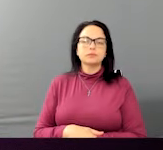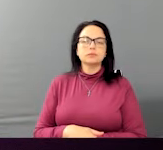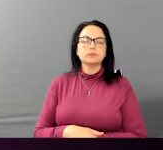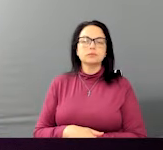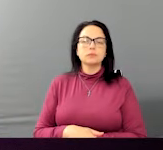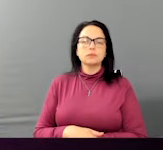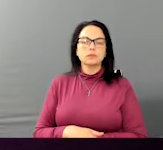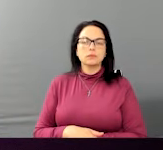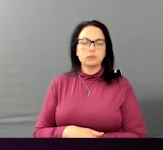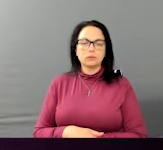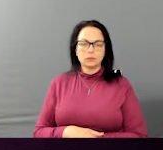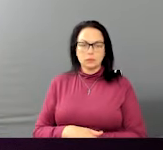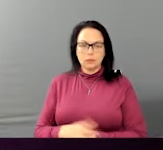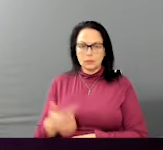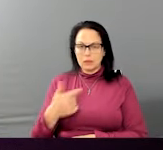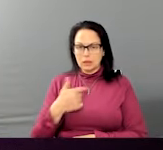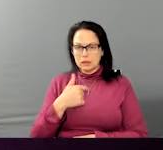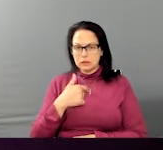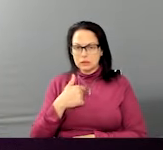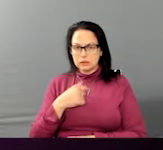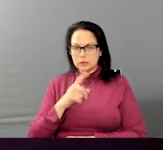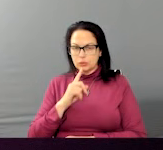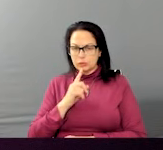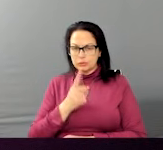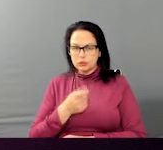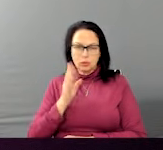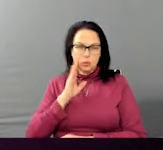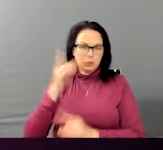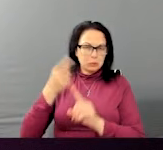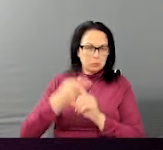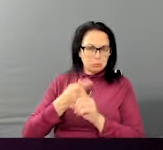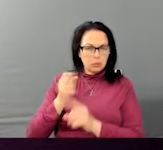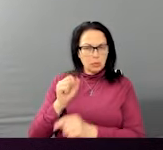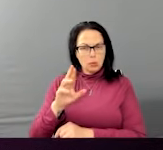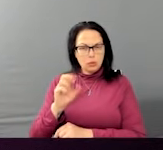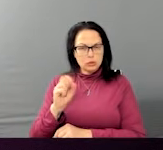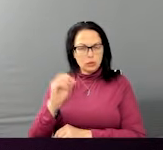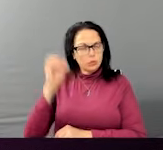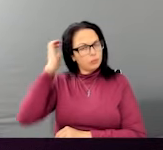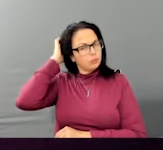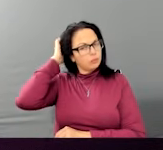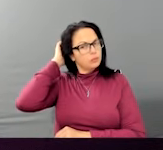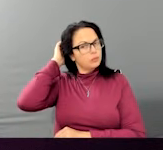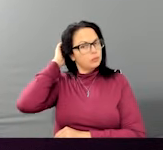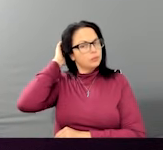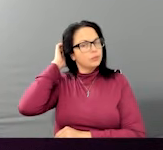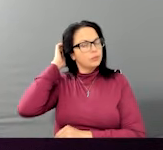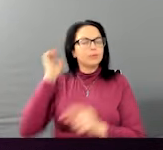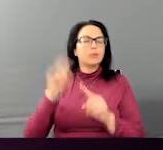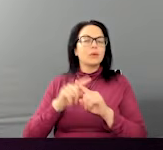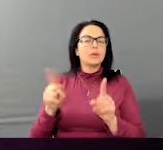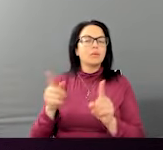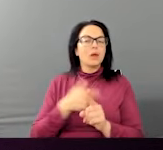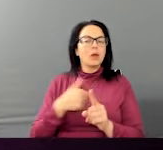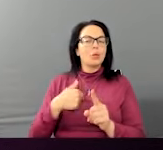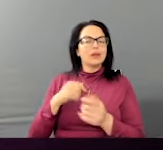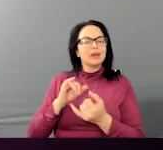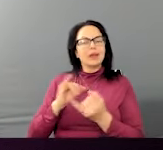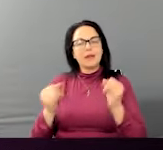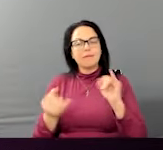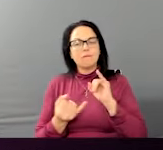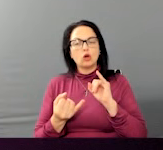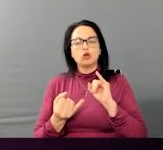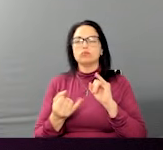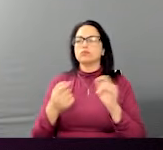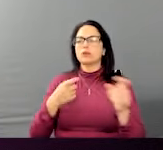So I'm pretty sure this will be like in a month or so. But we invert control. So we say, hey, we called all your loaders for you, so